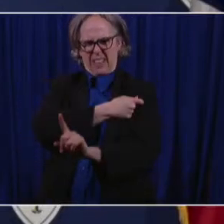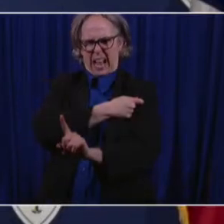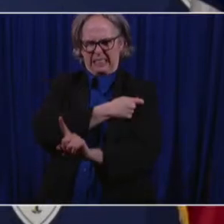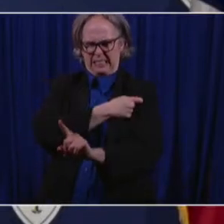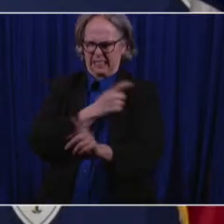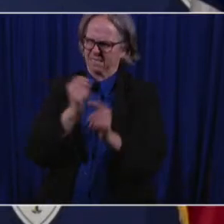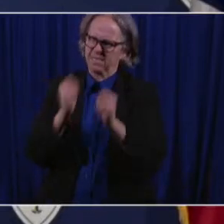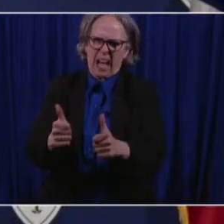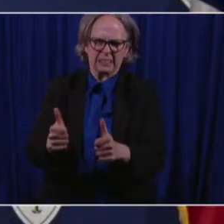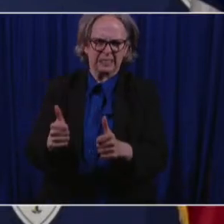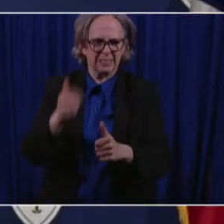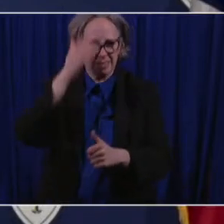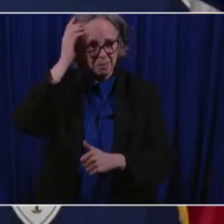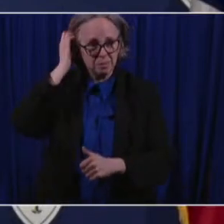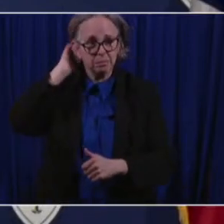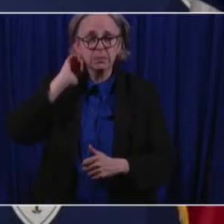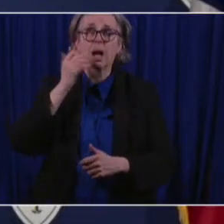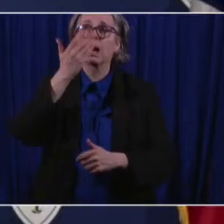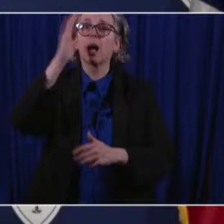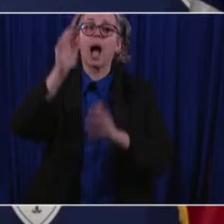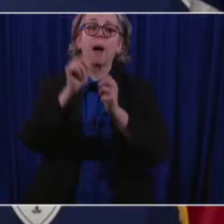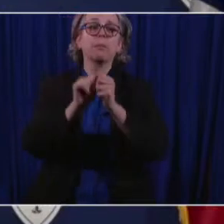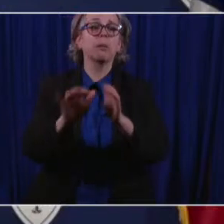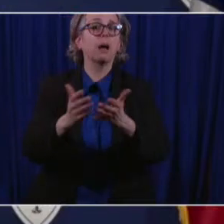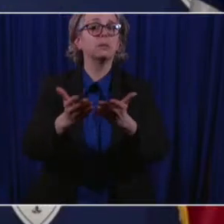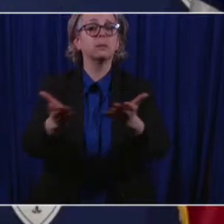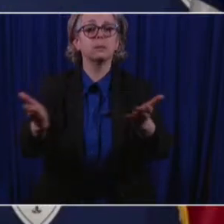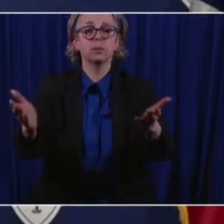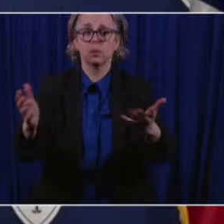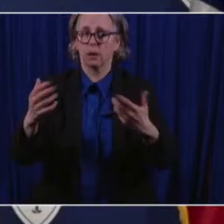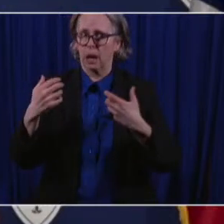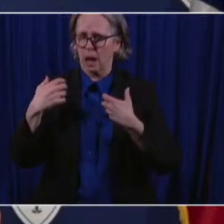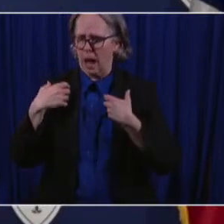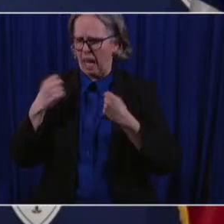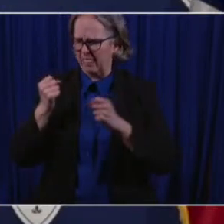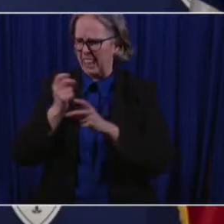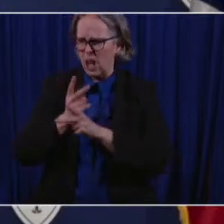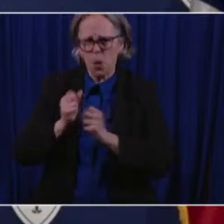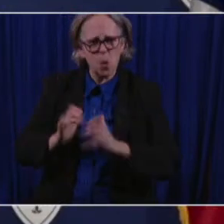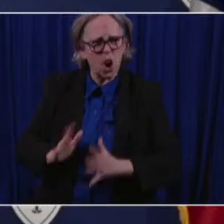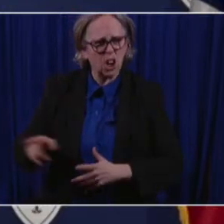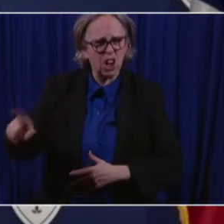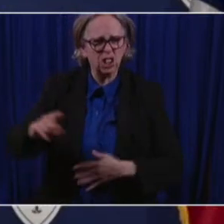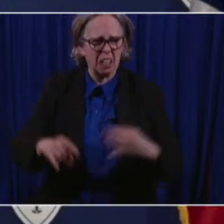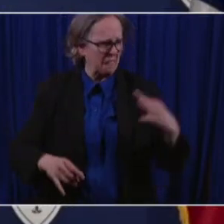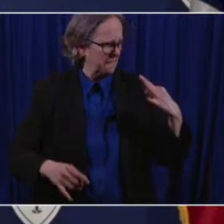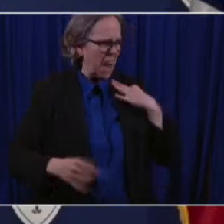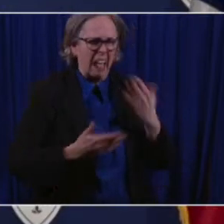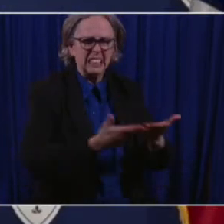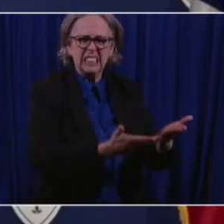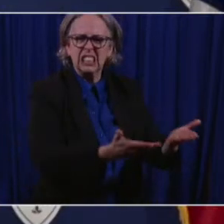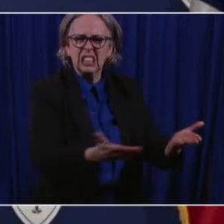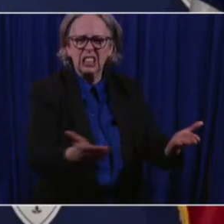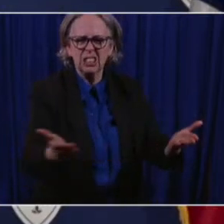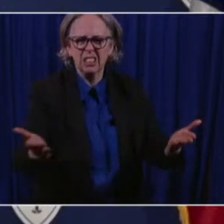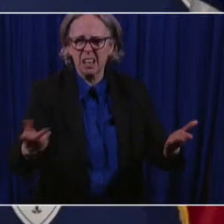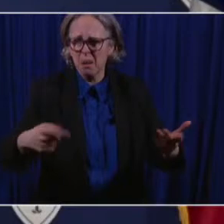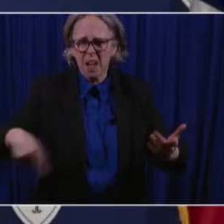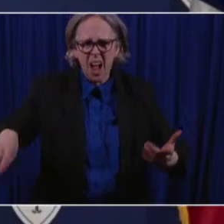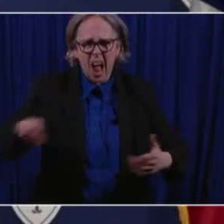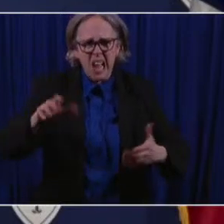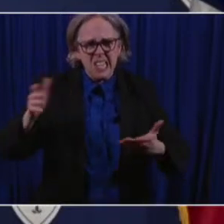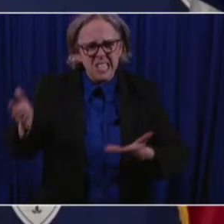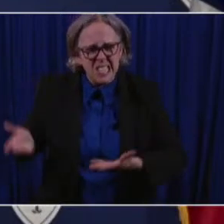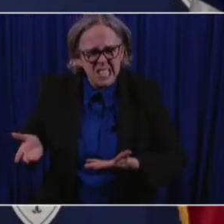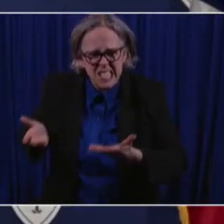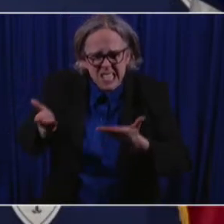healthcare workers and all the volunteers and all the people who are literally taking this vaccine to people. This is precious. It saves